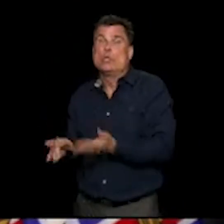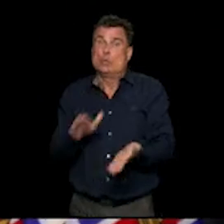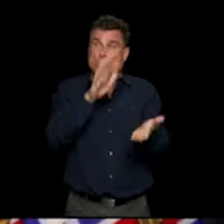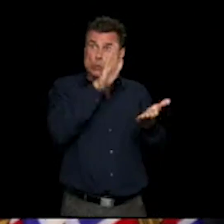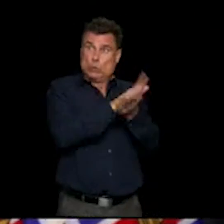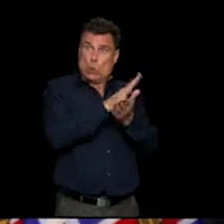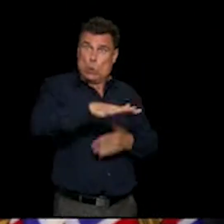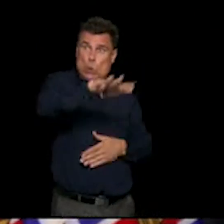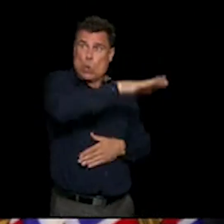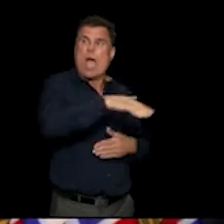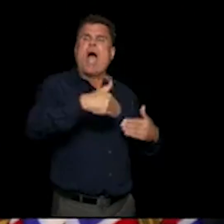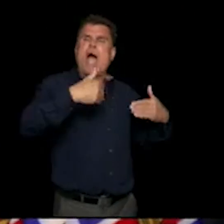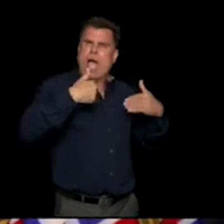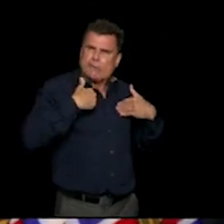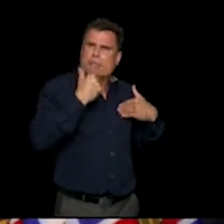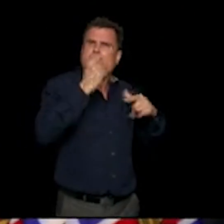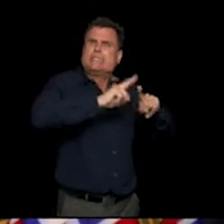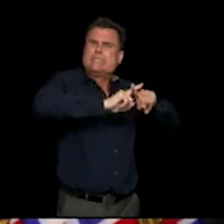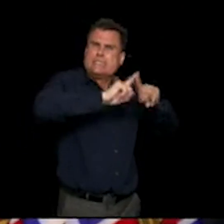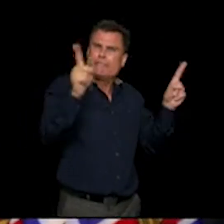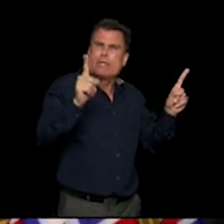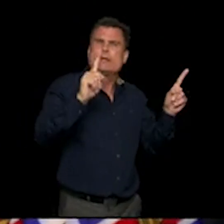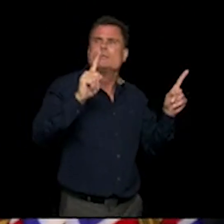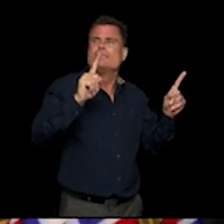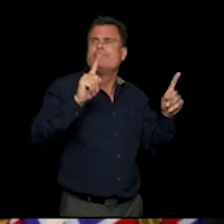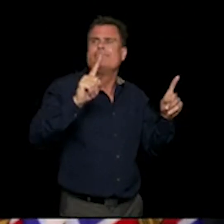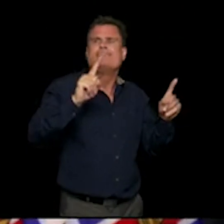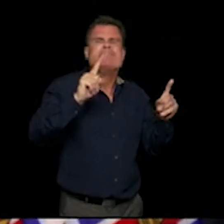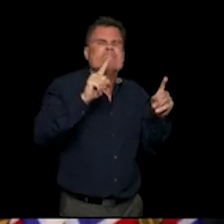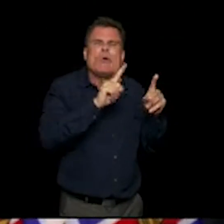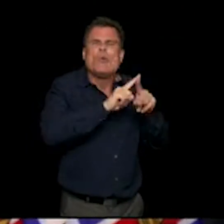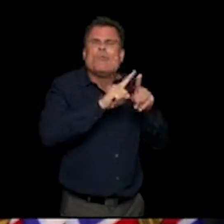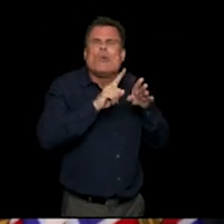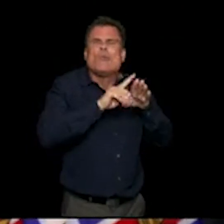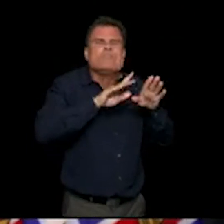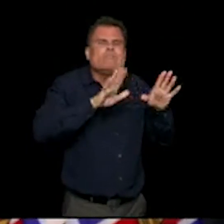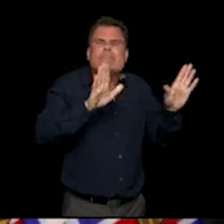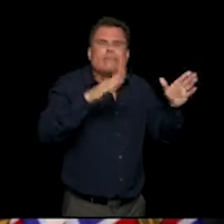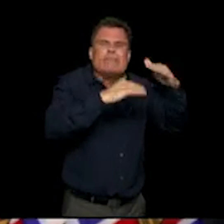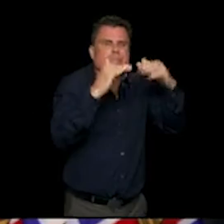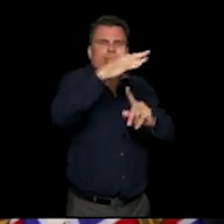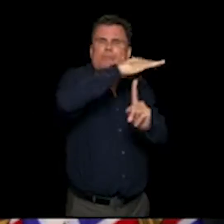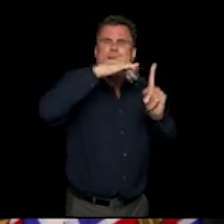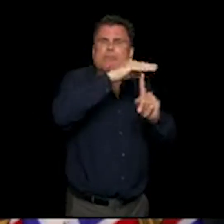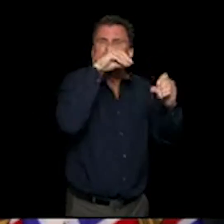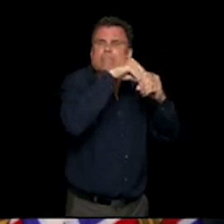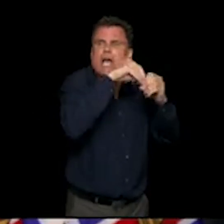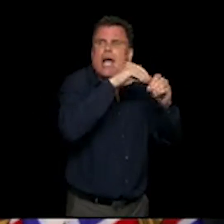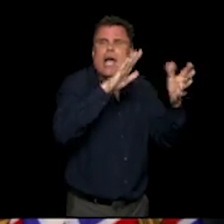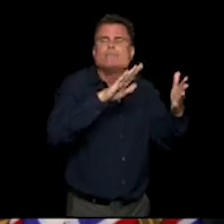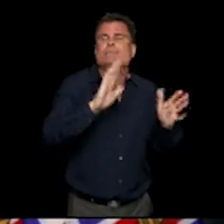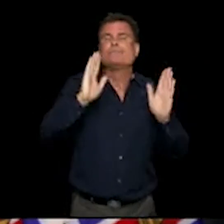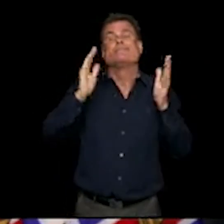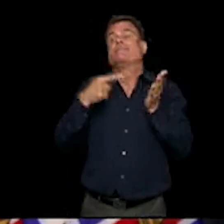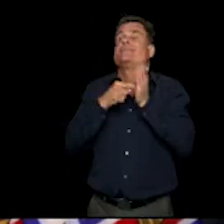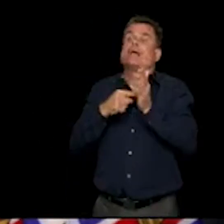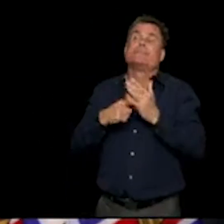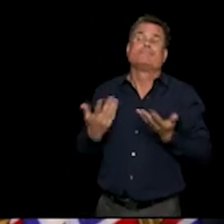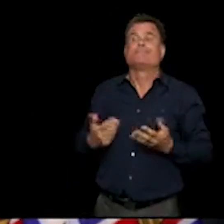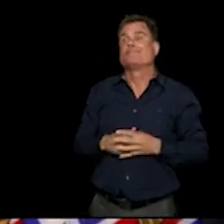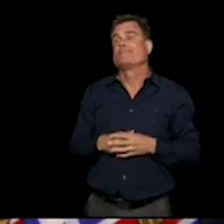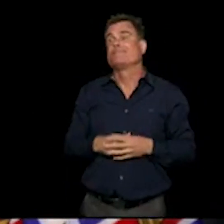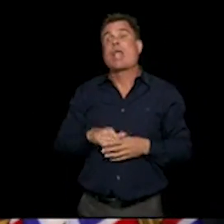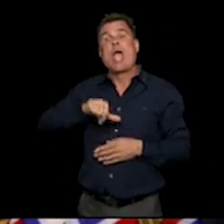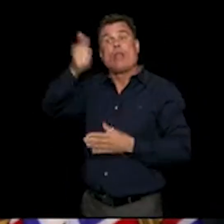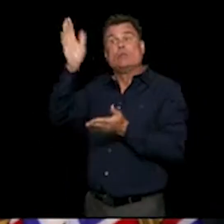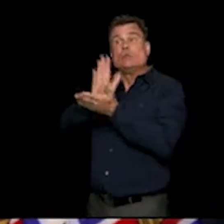there are layers of protection in schools that are very different and configured for a school setting. We've learned a lot from other jurisdictions